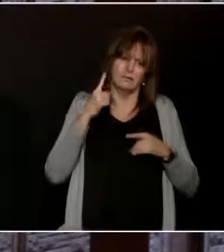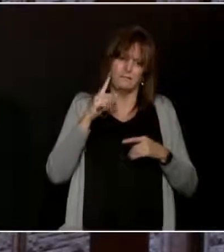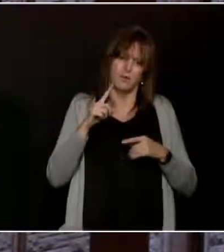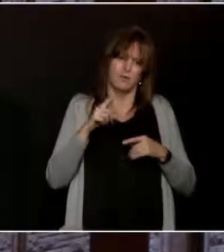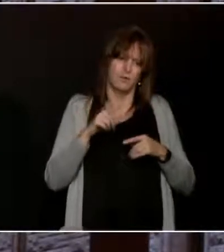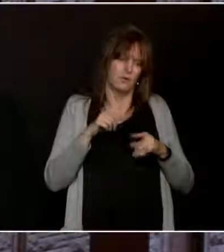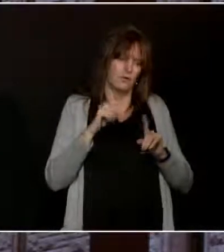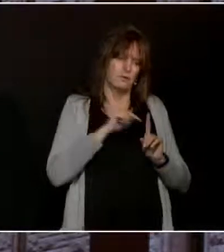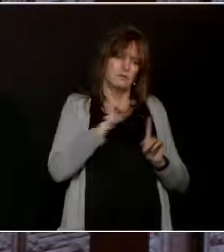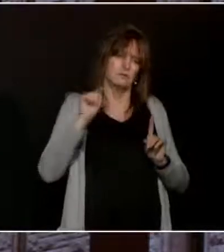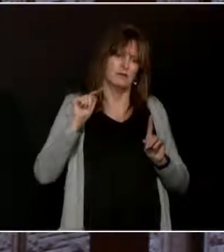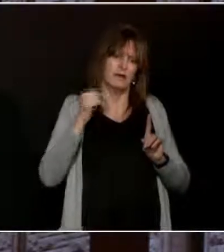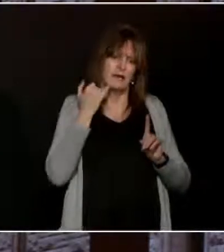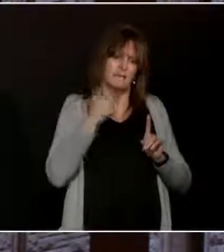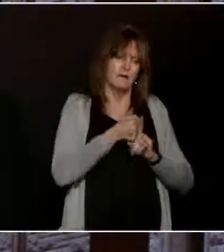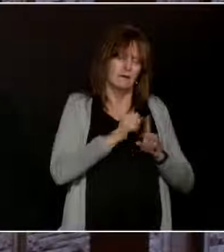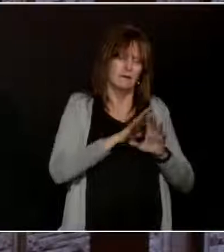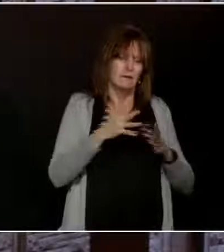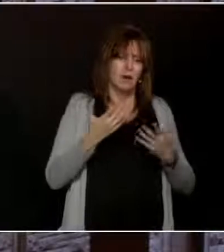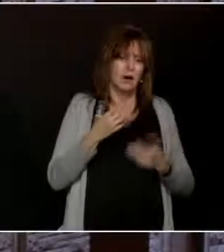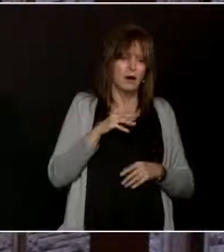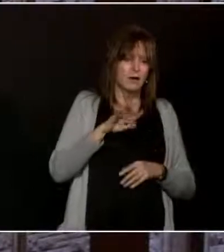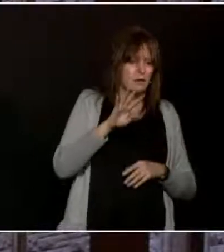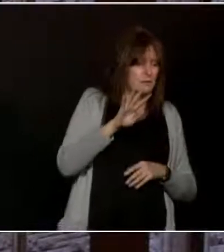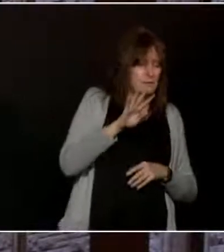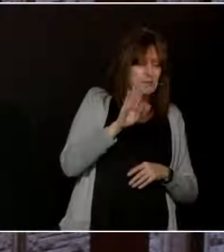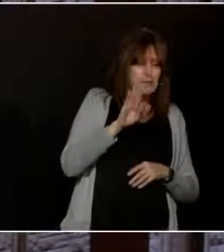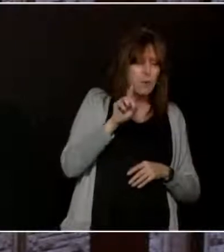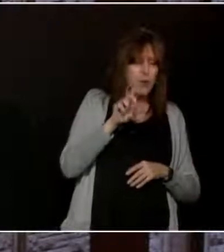the B1351, as well as